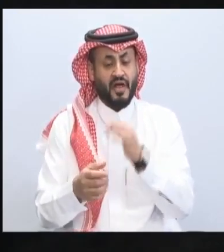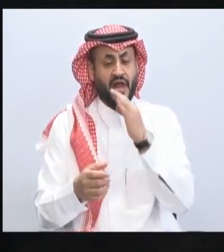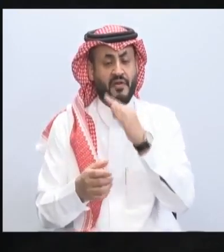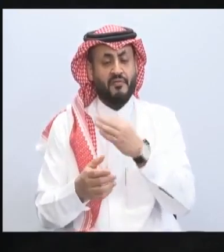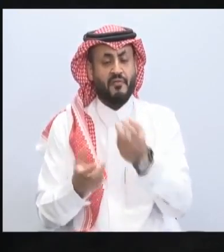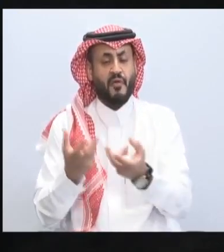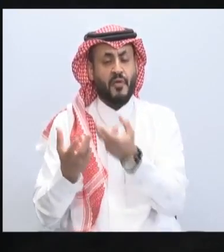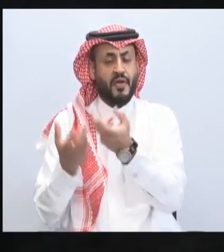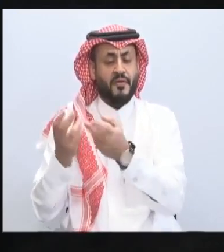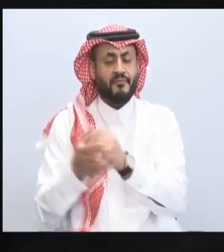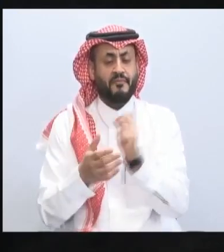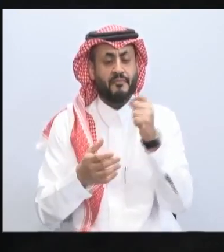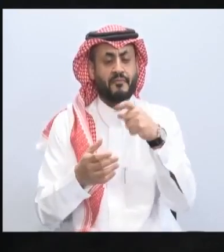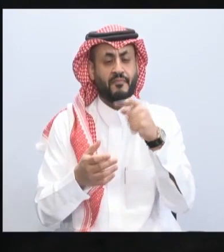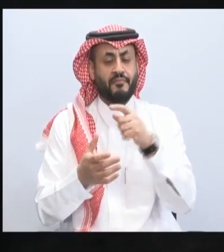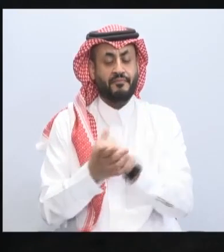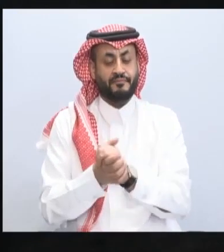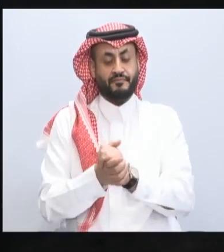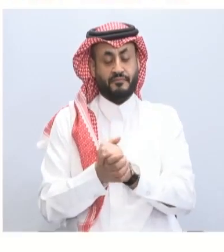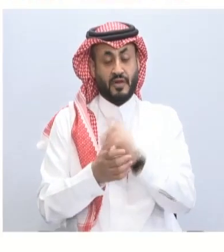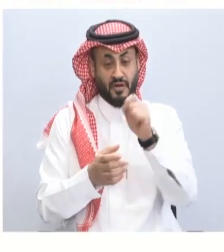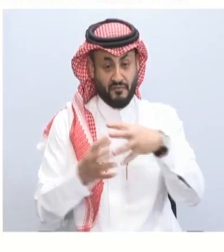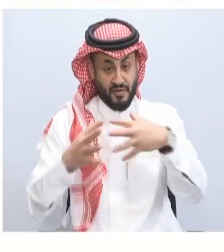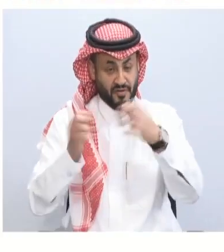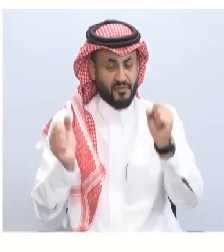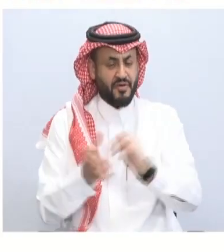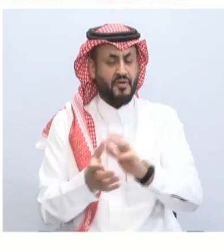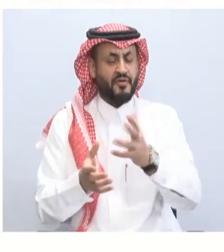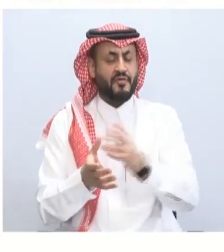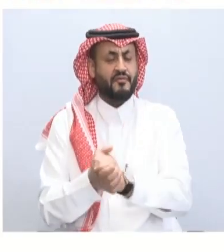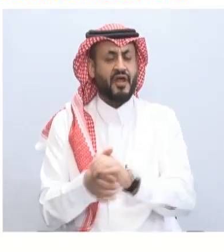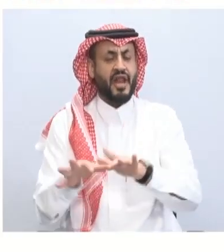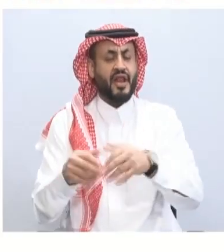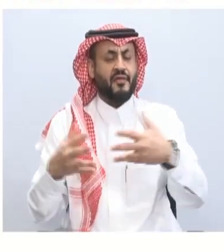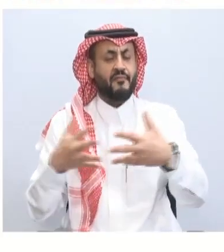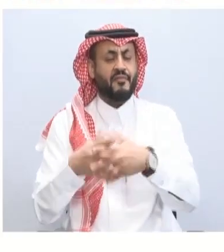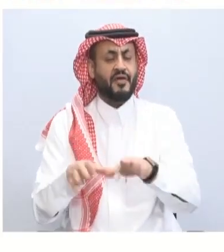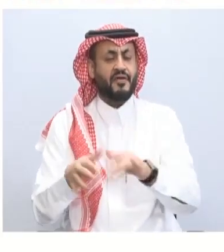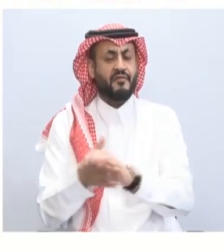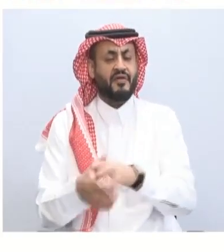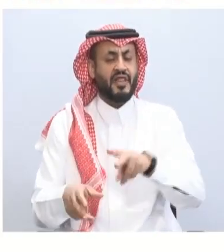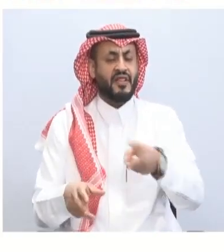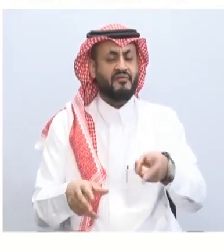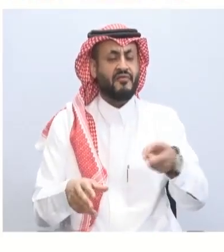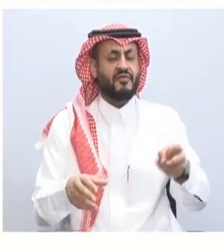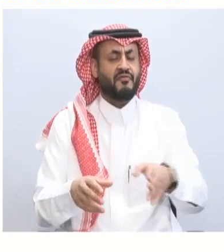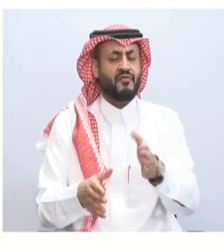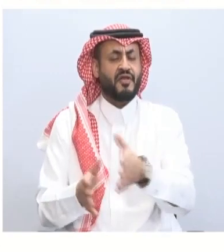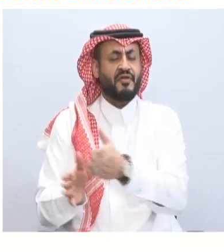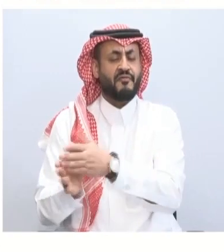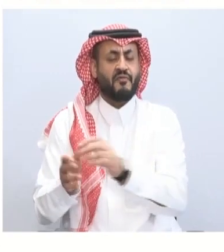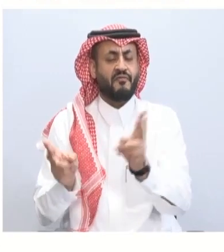signals. Now, can you explain how online communication differs from other types of